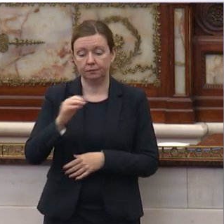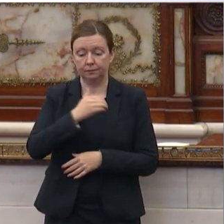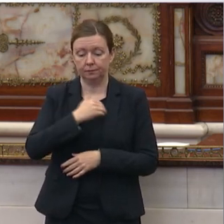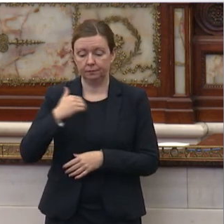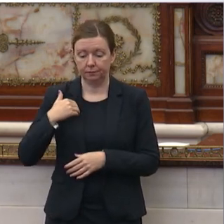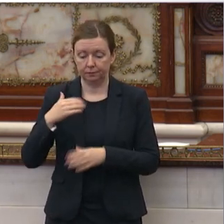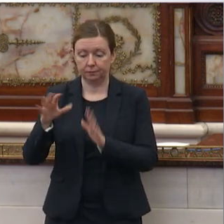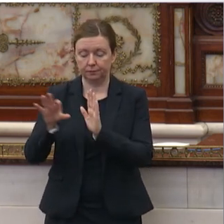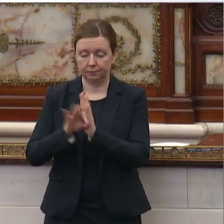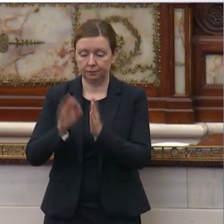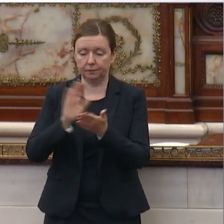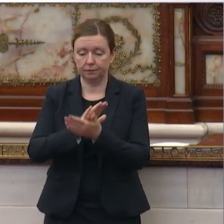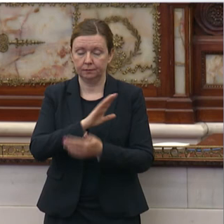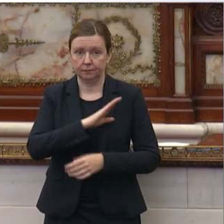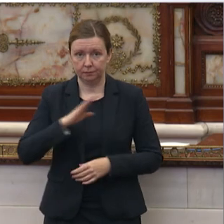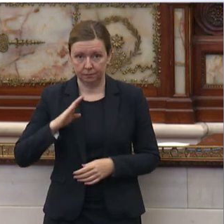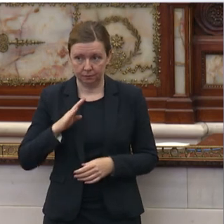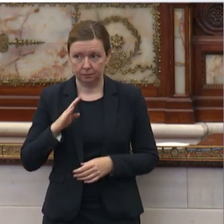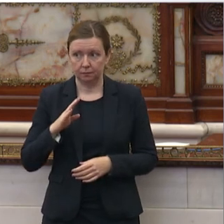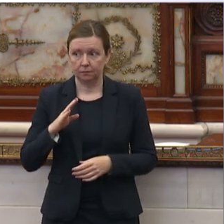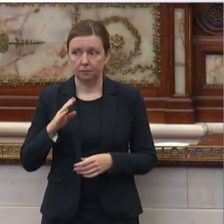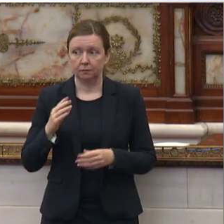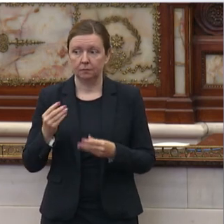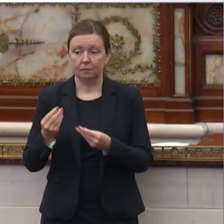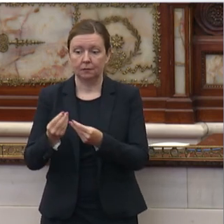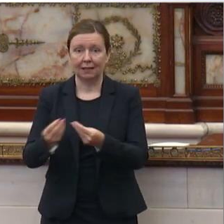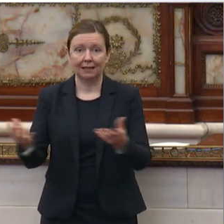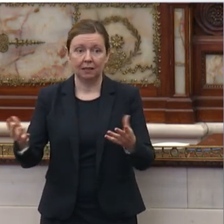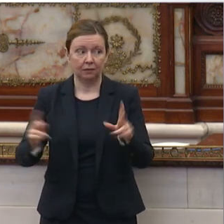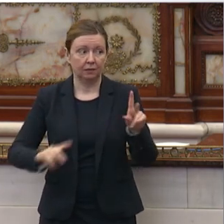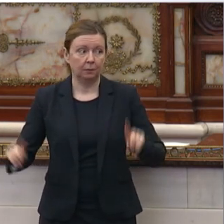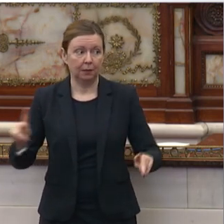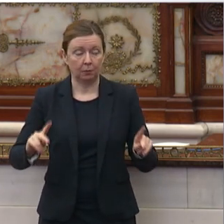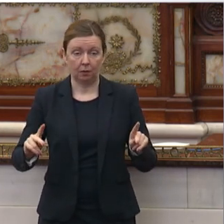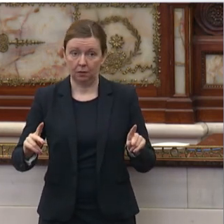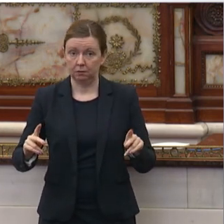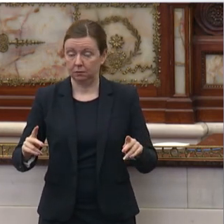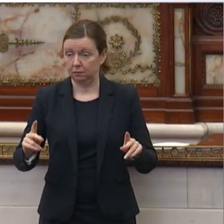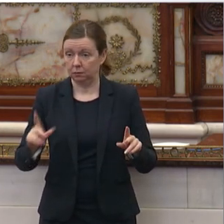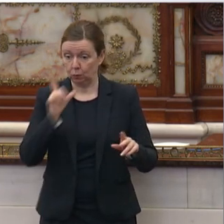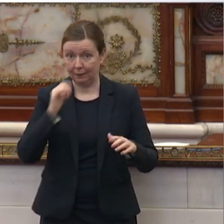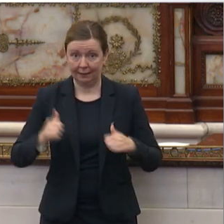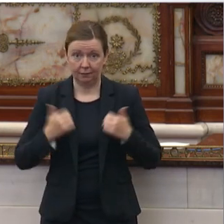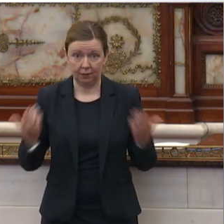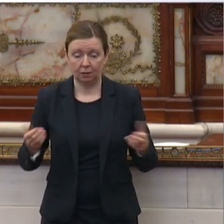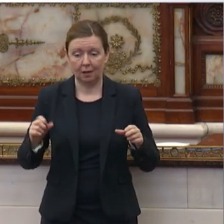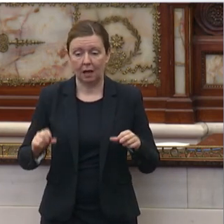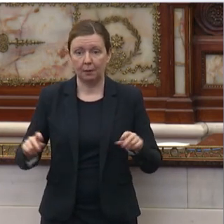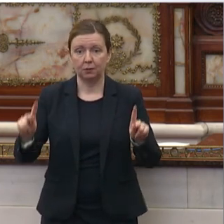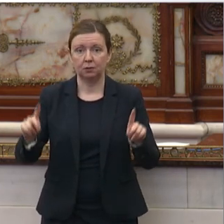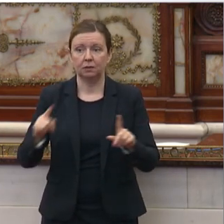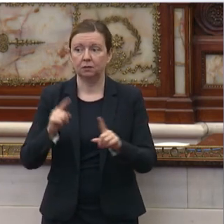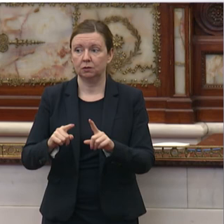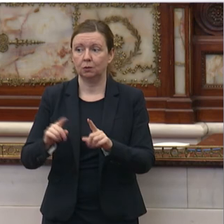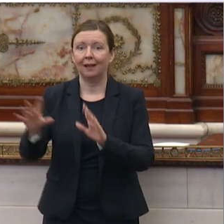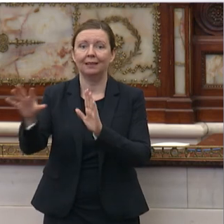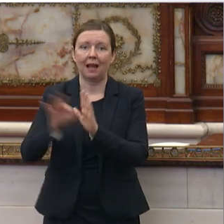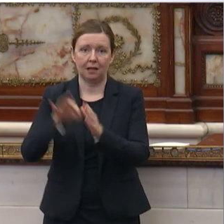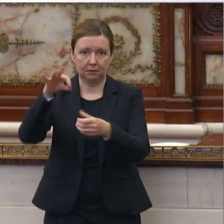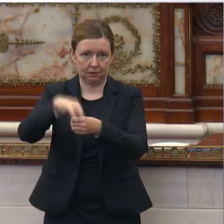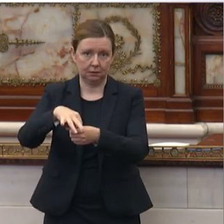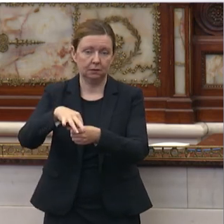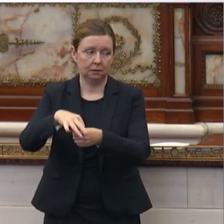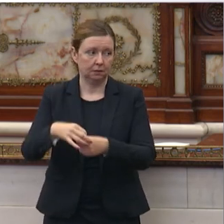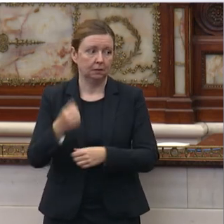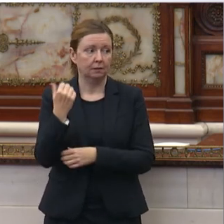school board and give the people, the residents of this city, the opportunity to elect